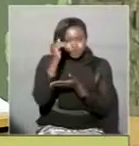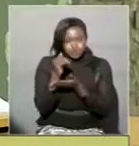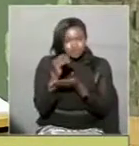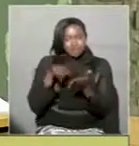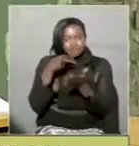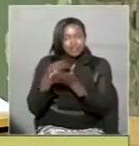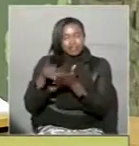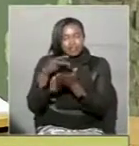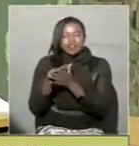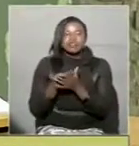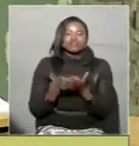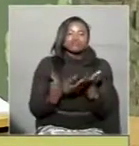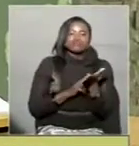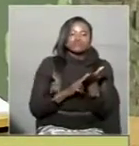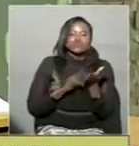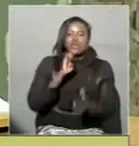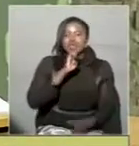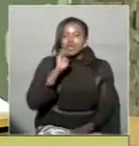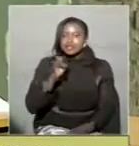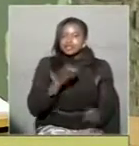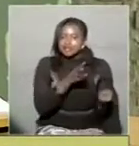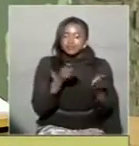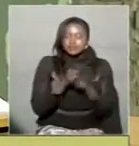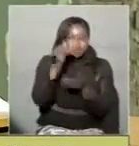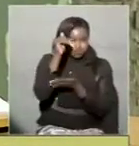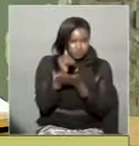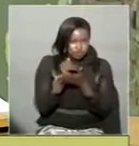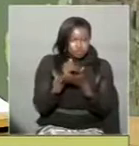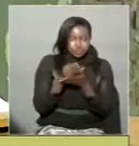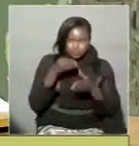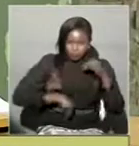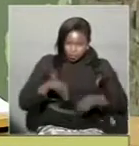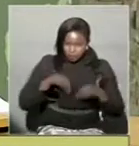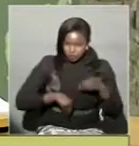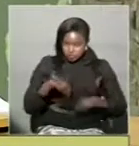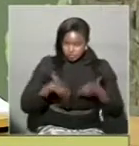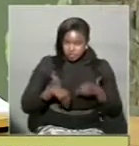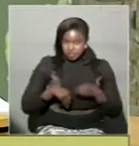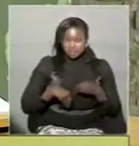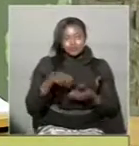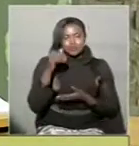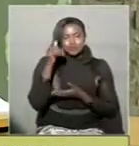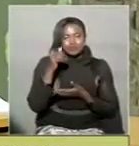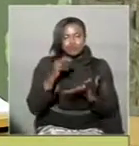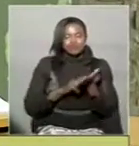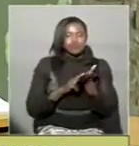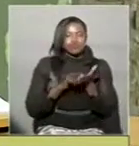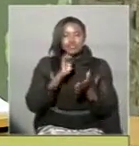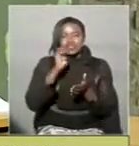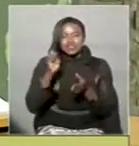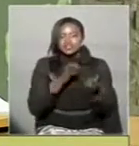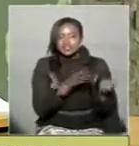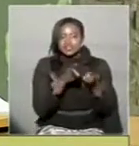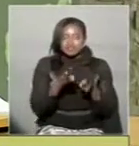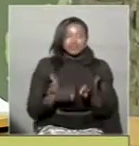about is to use e-systems. You only want to reduce it, not to get rid of it? Eventually. It's not a